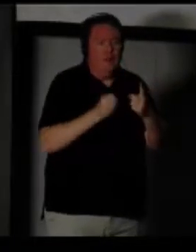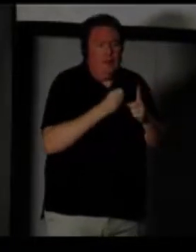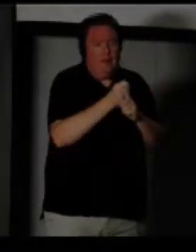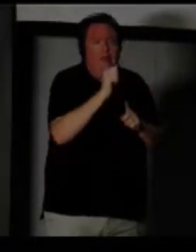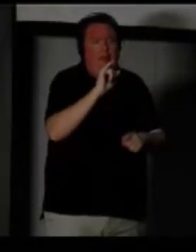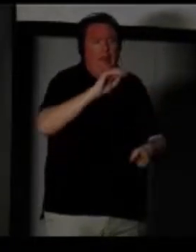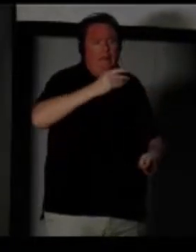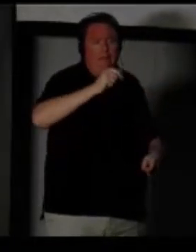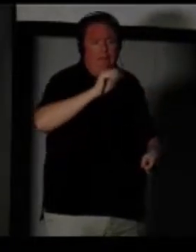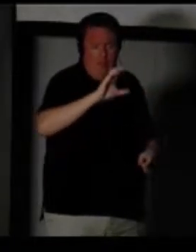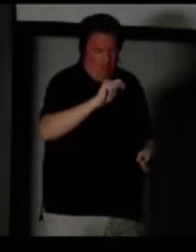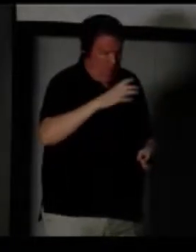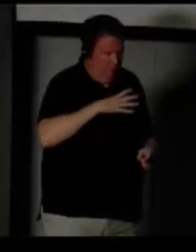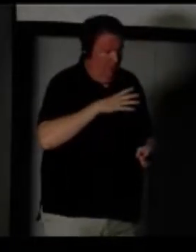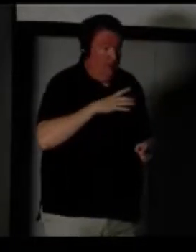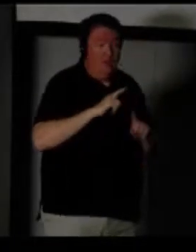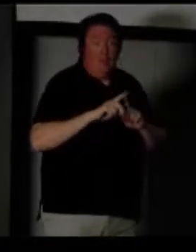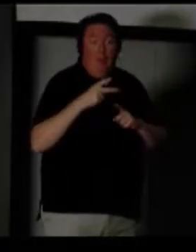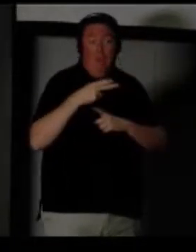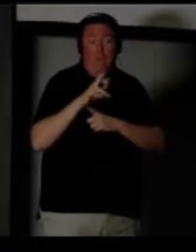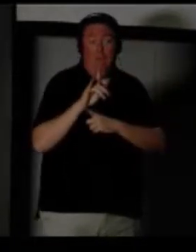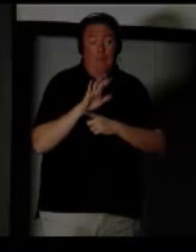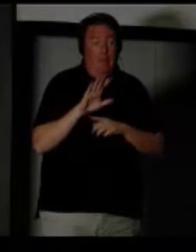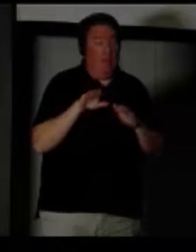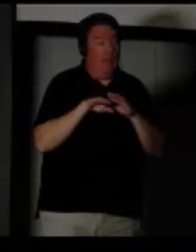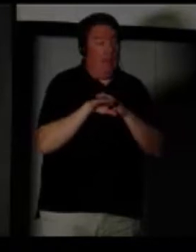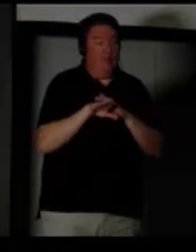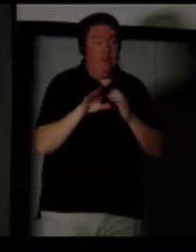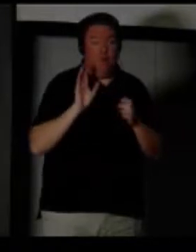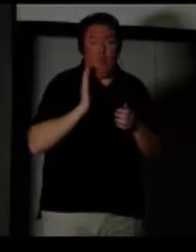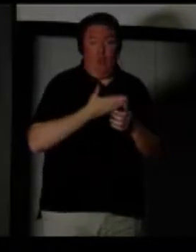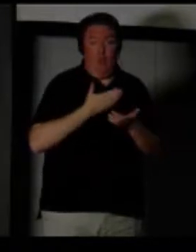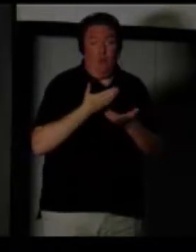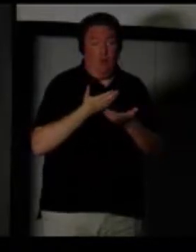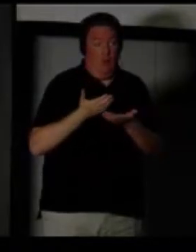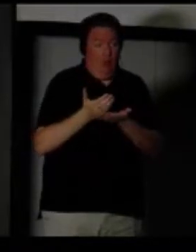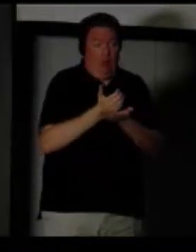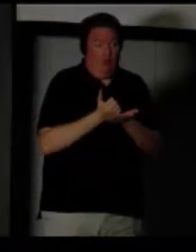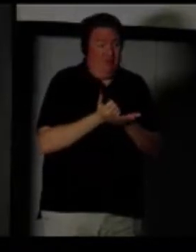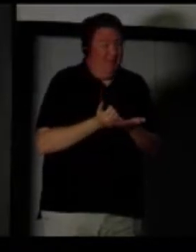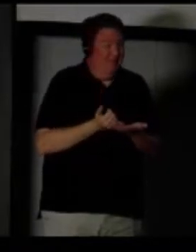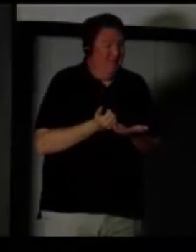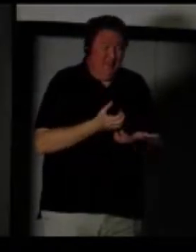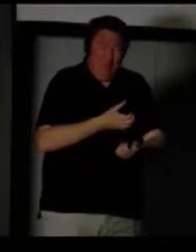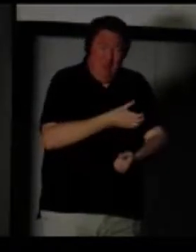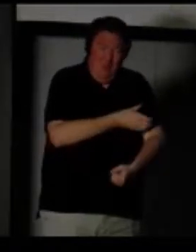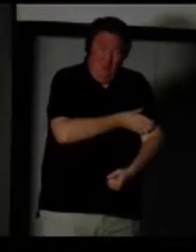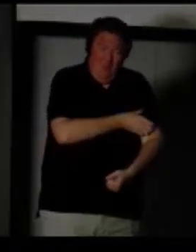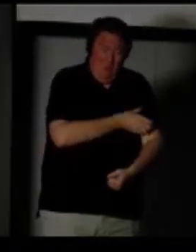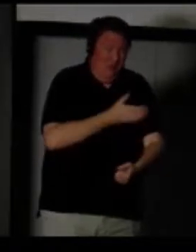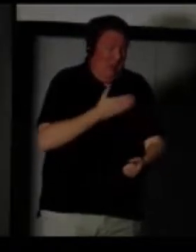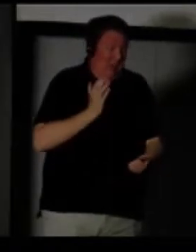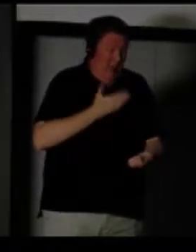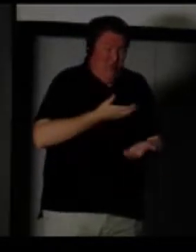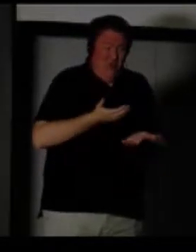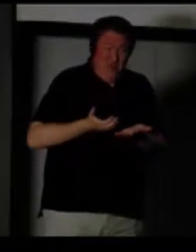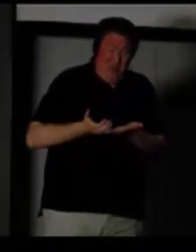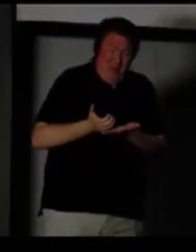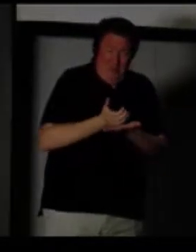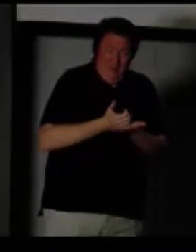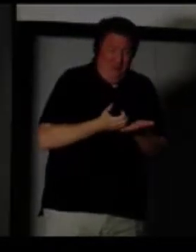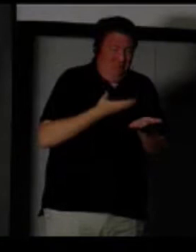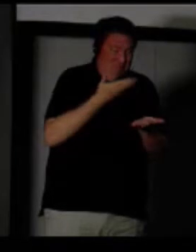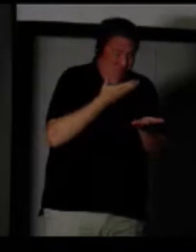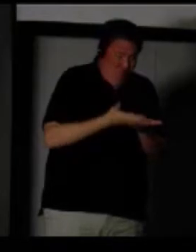to our collection is powerful in and of itself. Our collection bears witness to